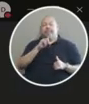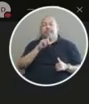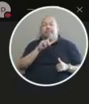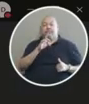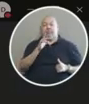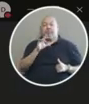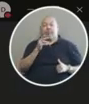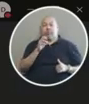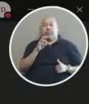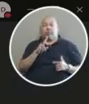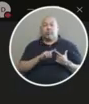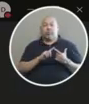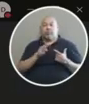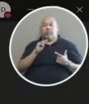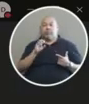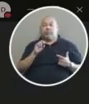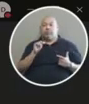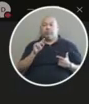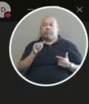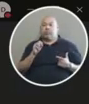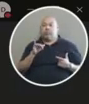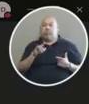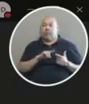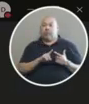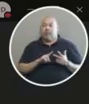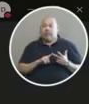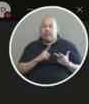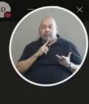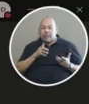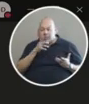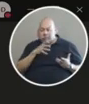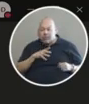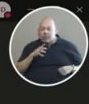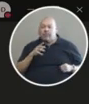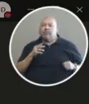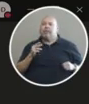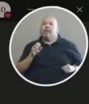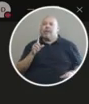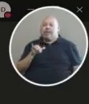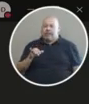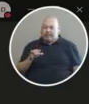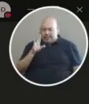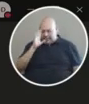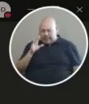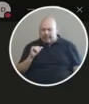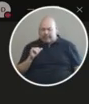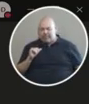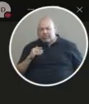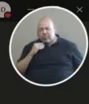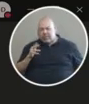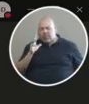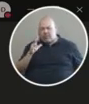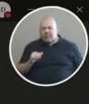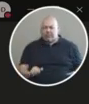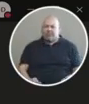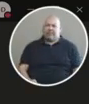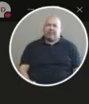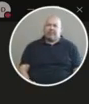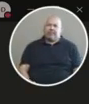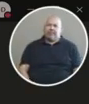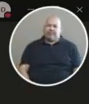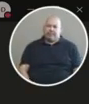Teresa Caballero. Can you hear me? Good Can you hear me? afternoon. This is Ms. Haley. Yes, Ms. Haley, Hello? go ahead, ma'am. You have 3 minutes.